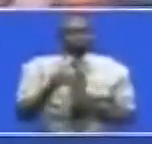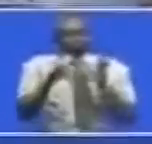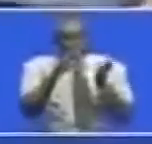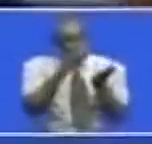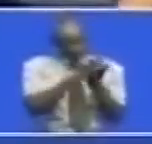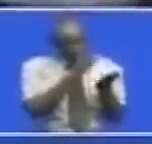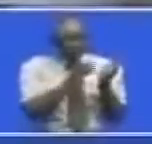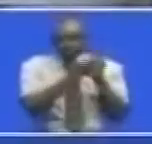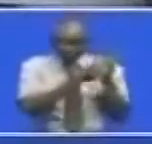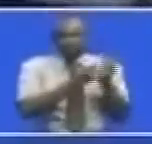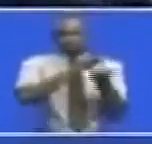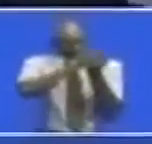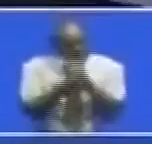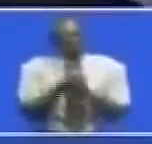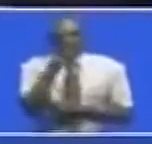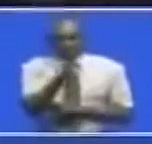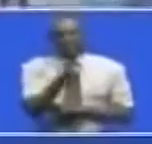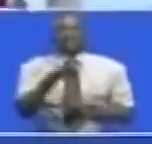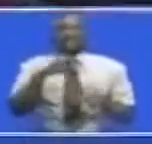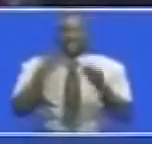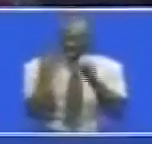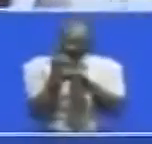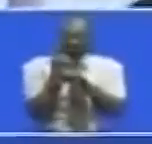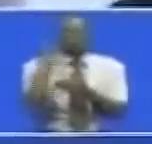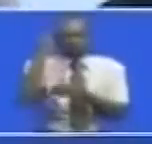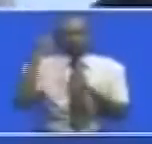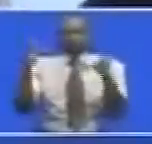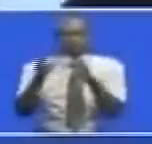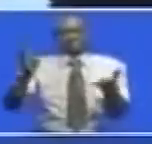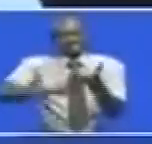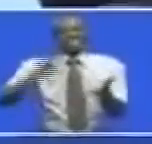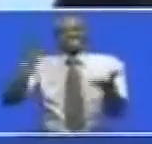constitutional changes, leading to the registration of 11 political parties.